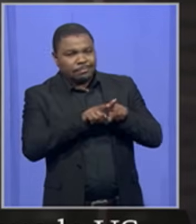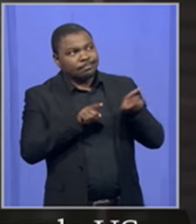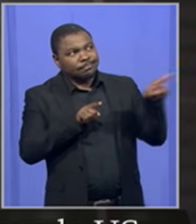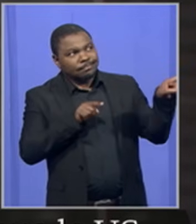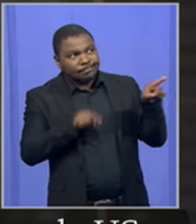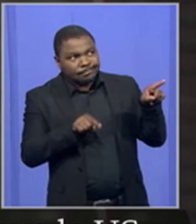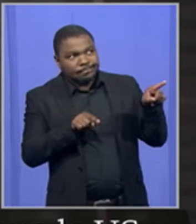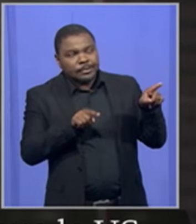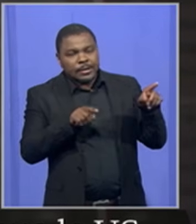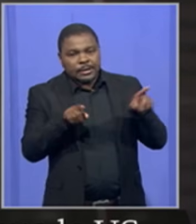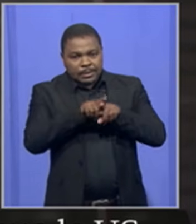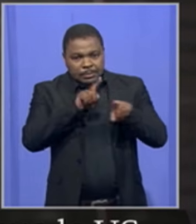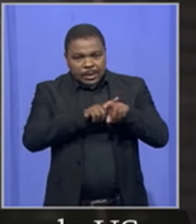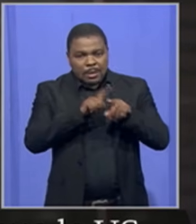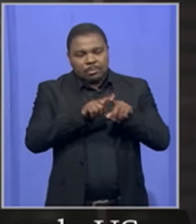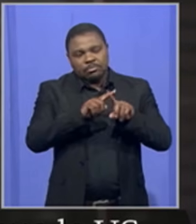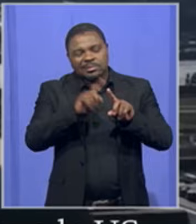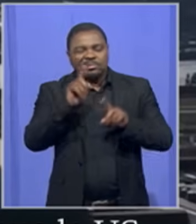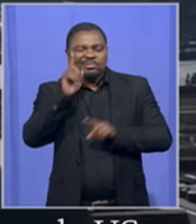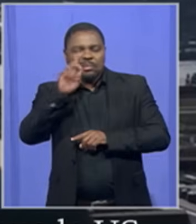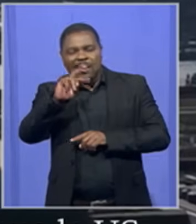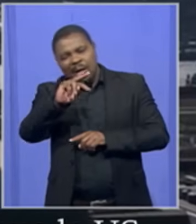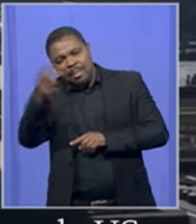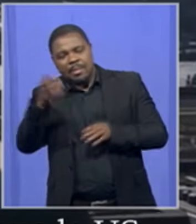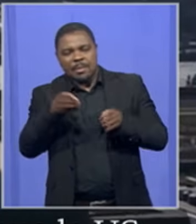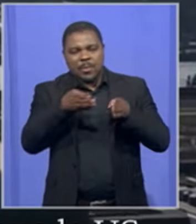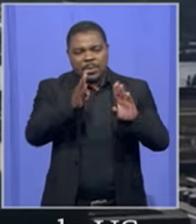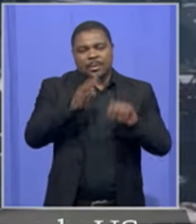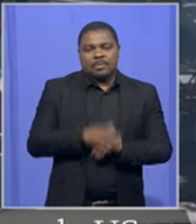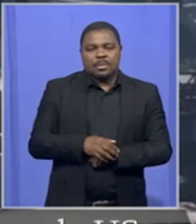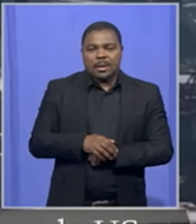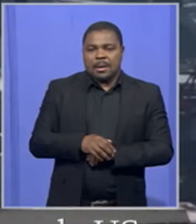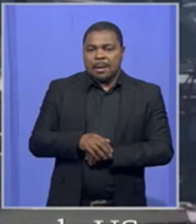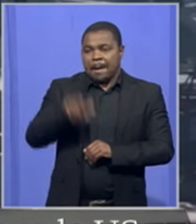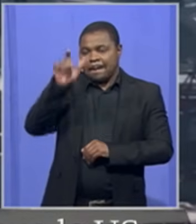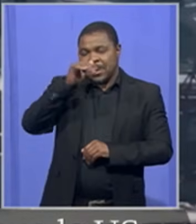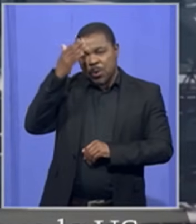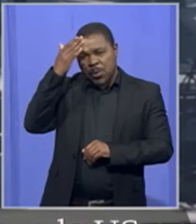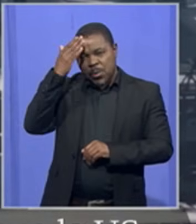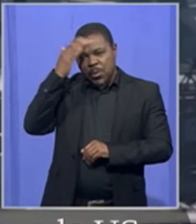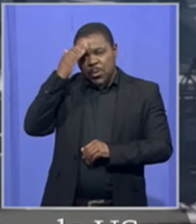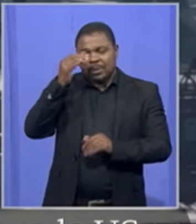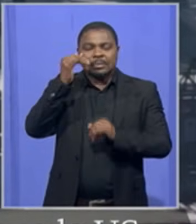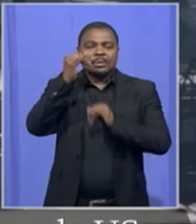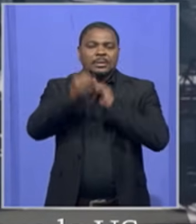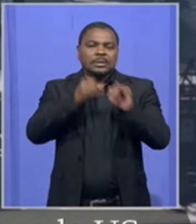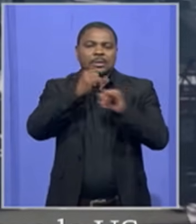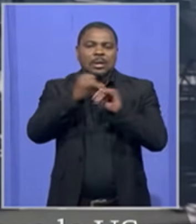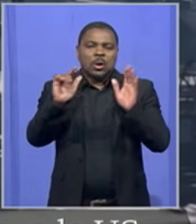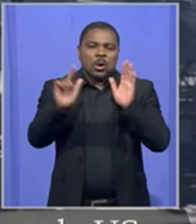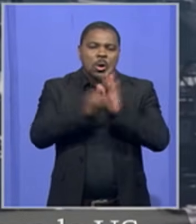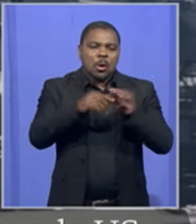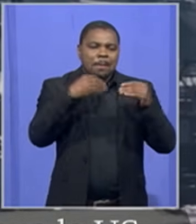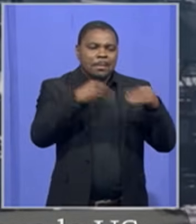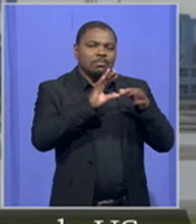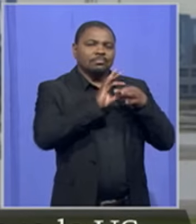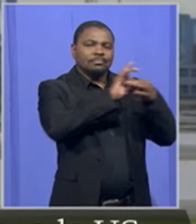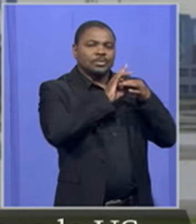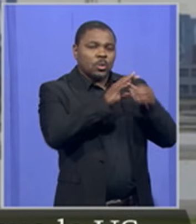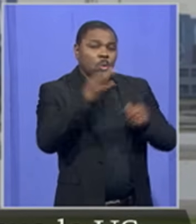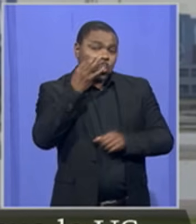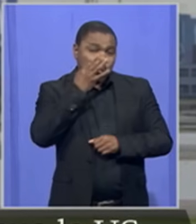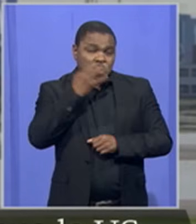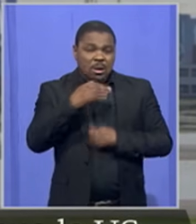while we continue to diversify. Moitsanape wa melao ya boditšhaba ya kgwebisano le tiragatso a re dinaga di le dintsi